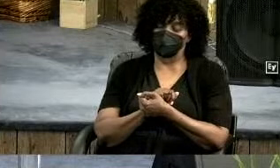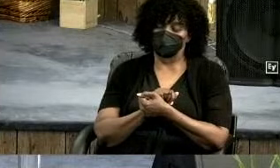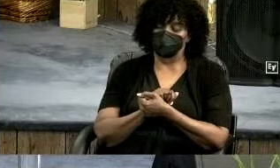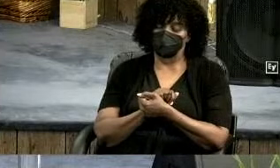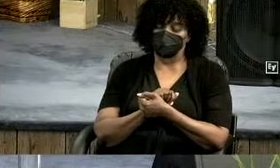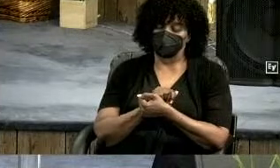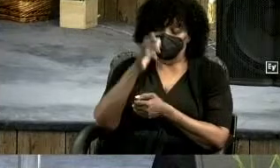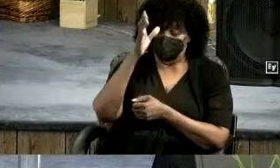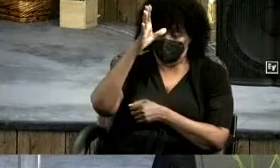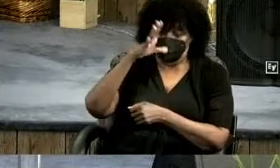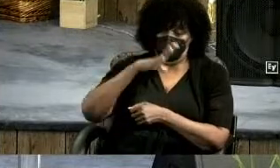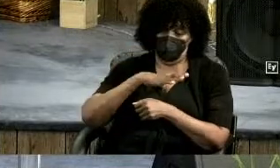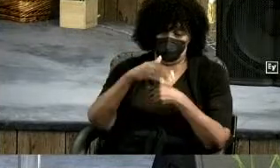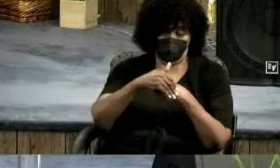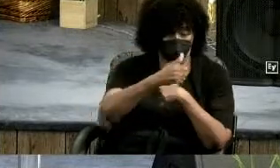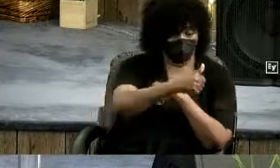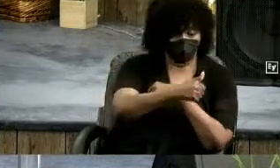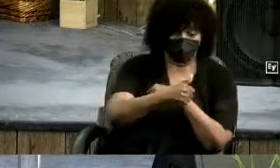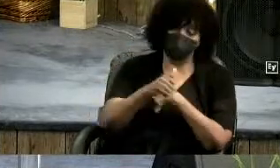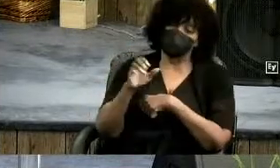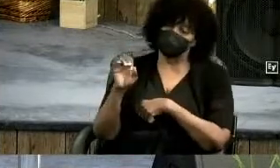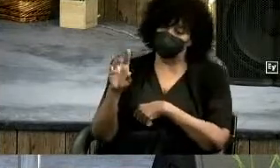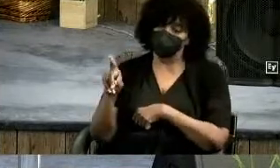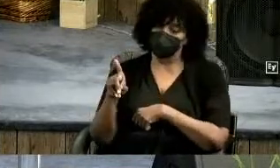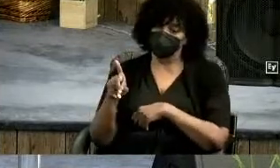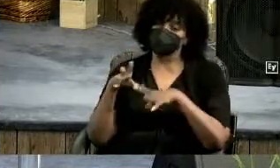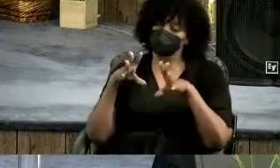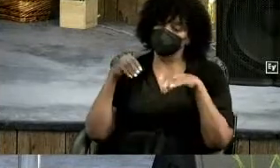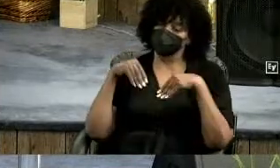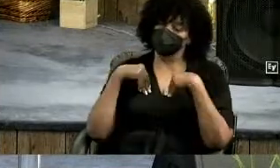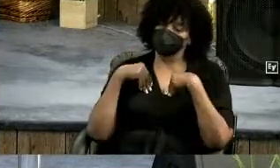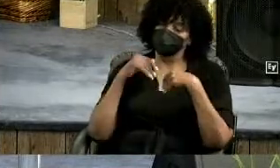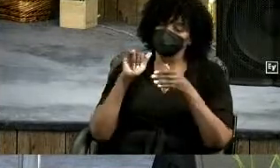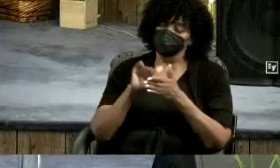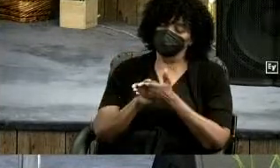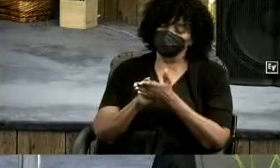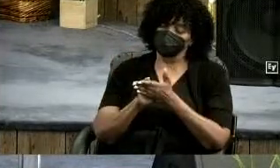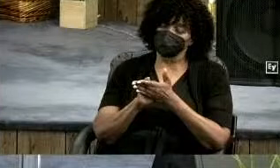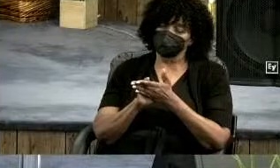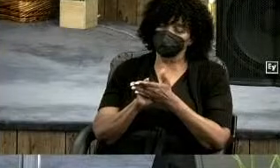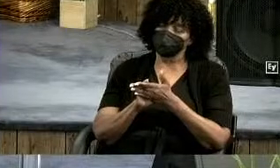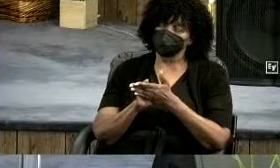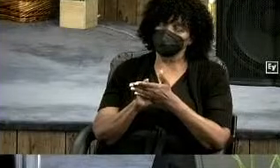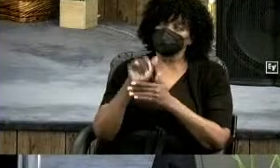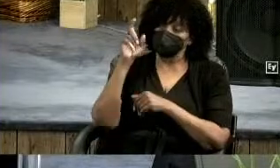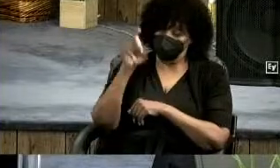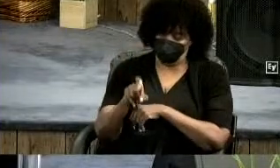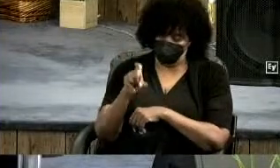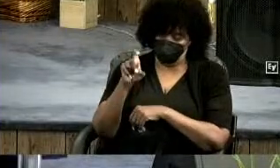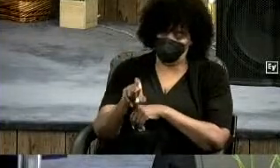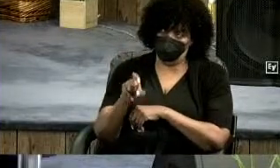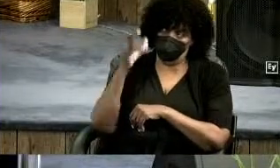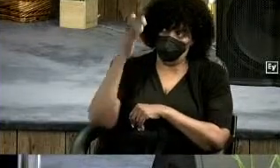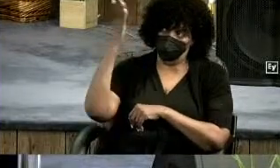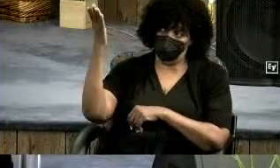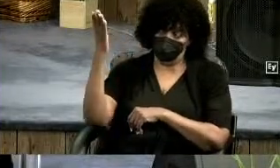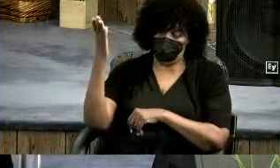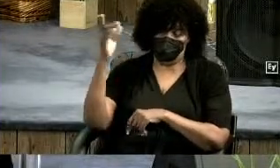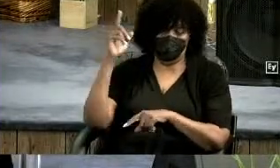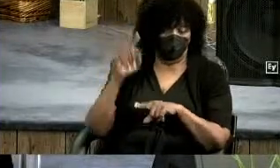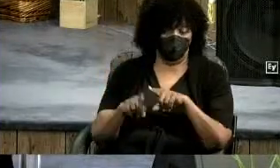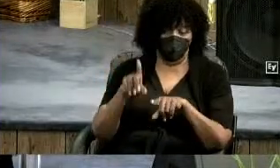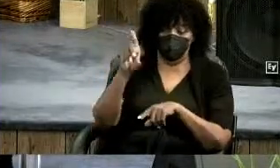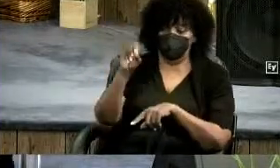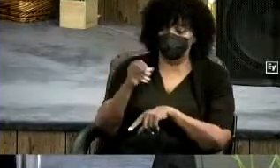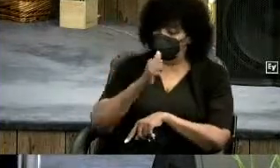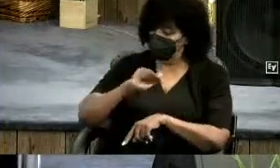A man who's called says, "Lord, okay, here we go. Because I don't go nowhere without you. Here we go. I can't do nothing without you.